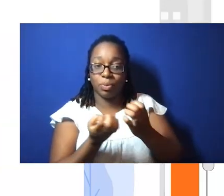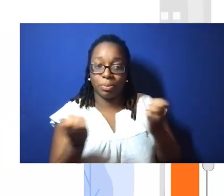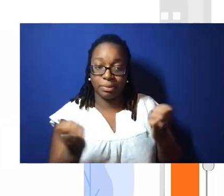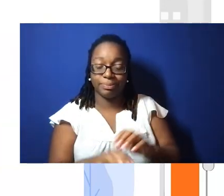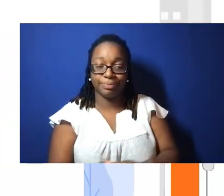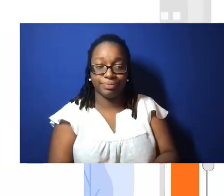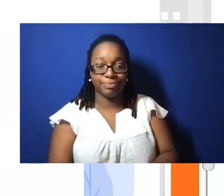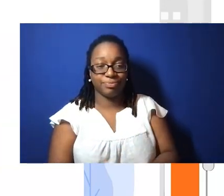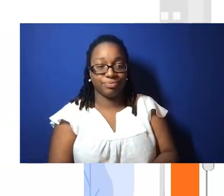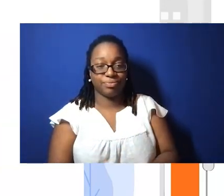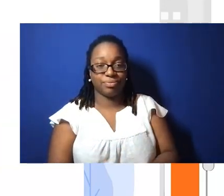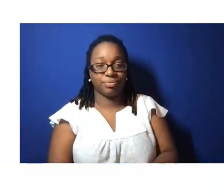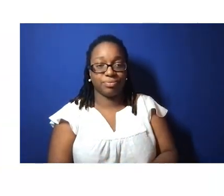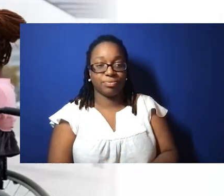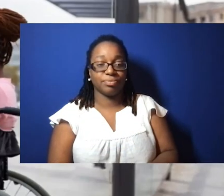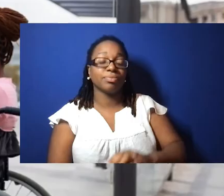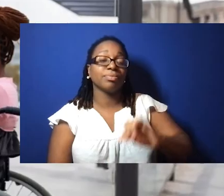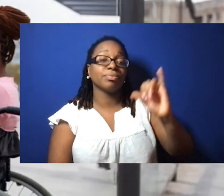the medical equipment.